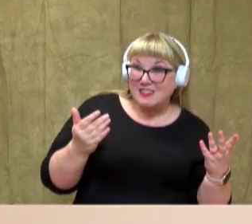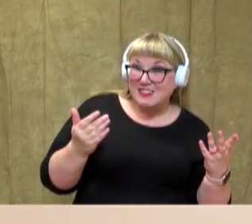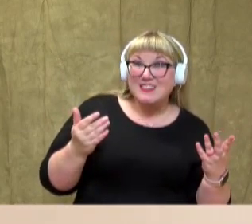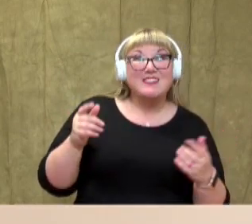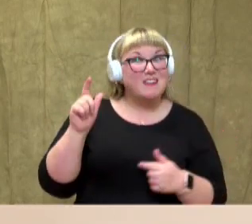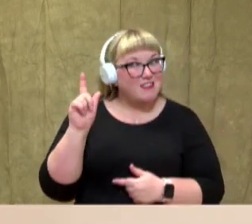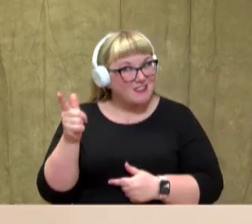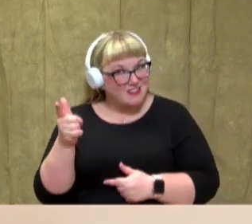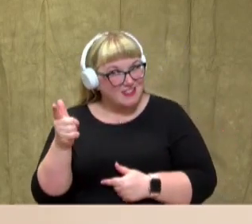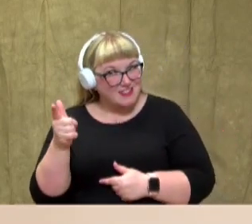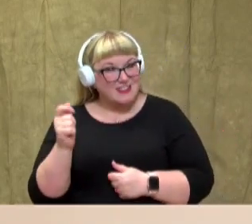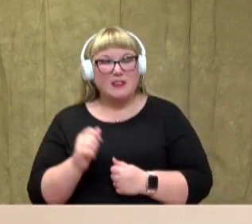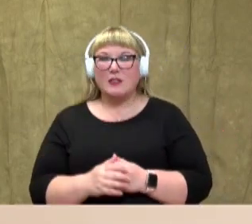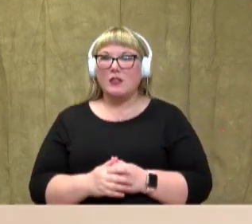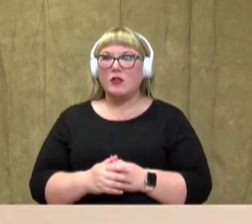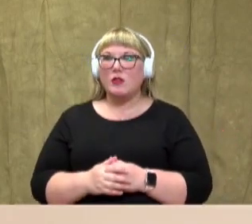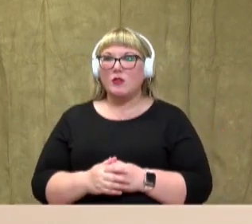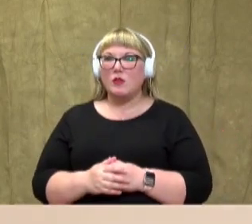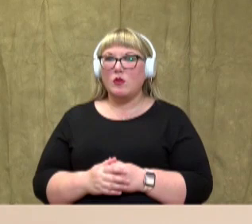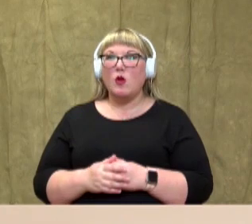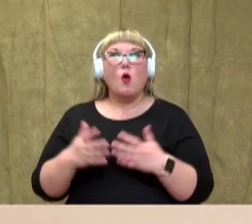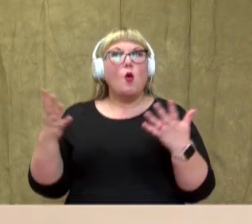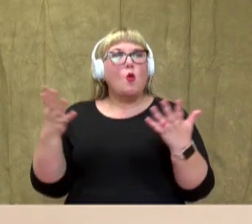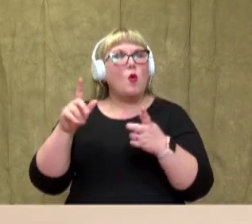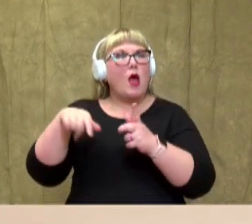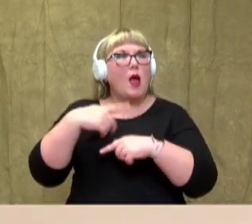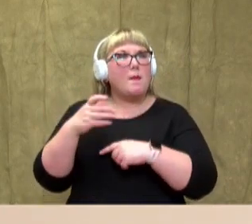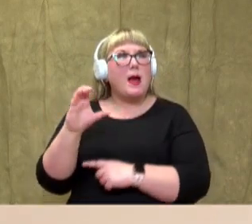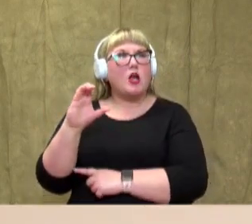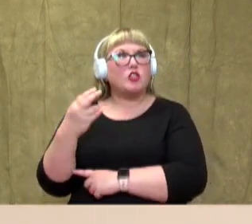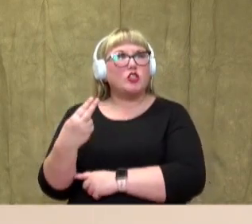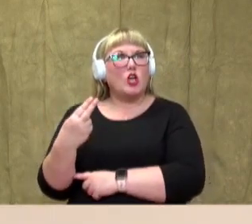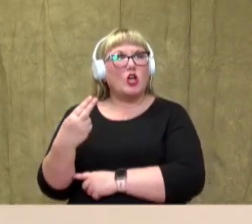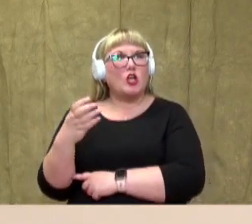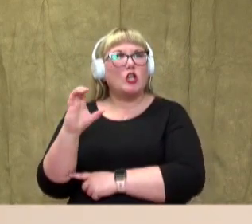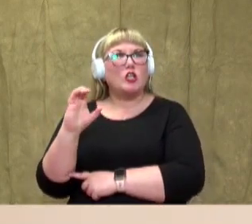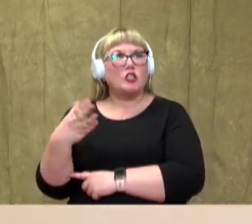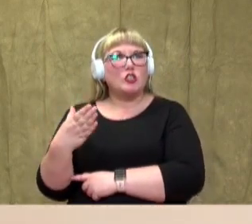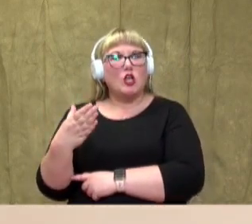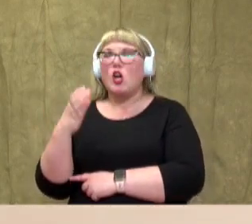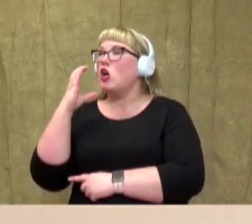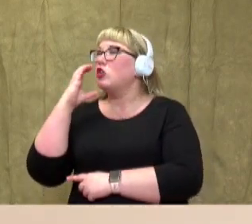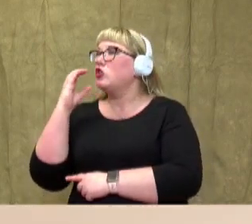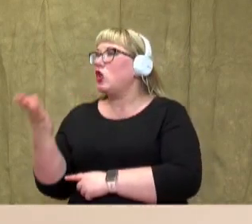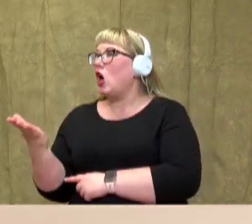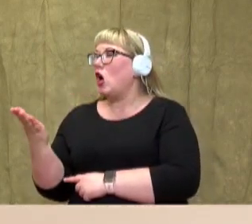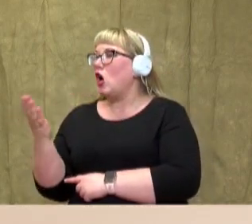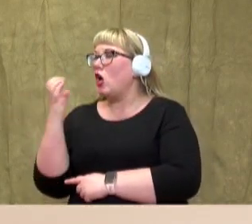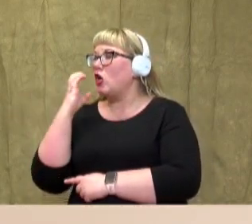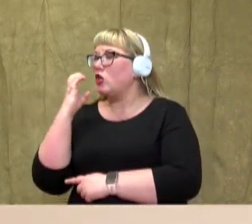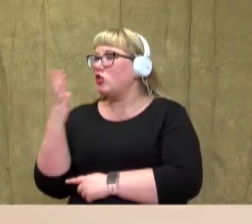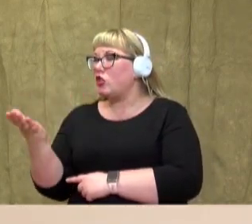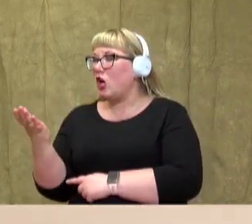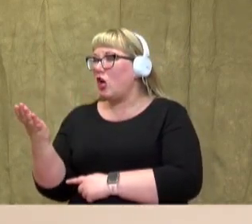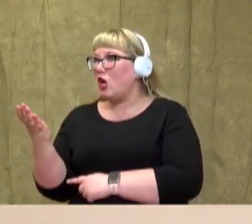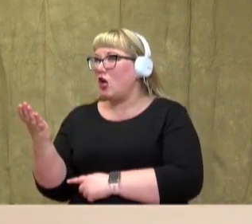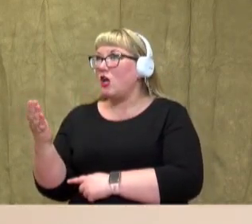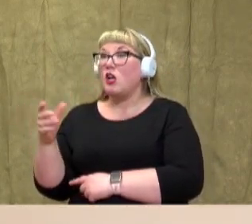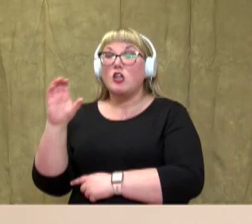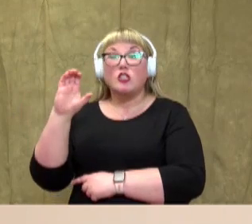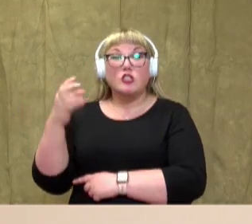Good thinking. What about our digraph? Yes, the sound. Can you say the sound for me? Ch,